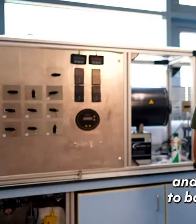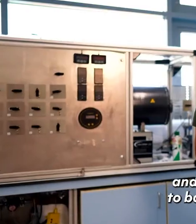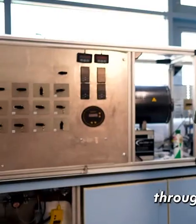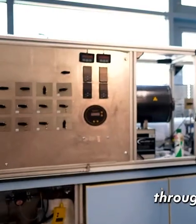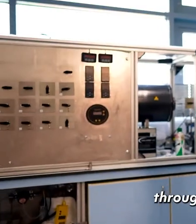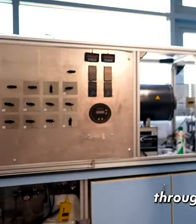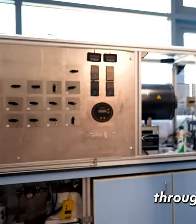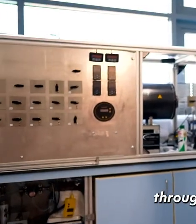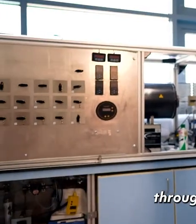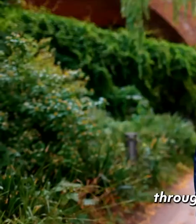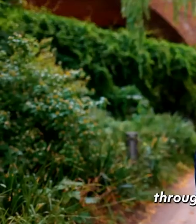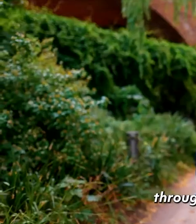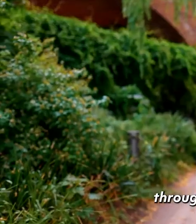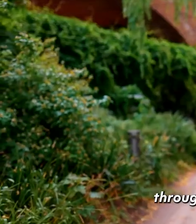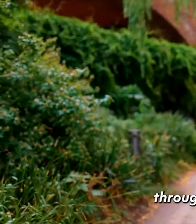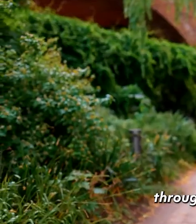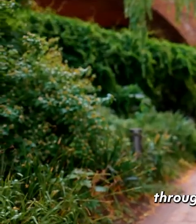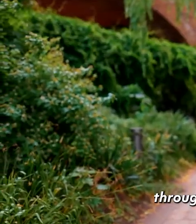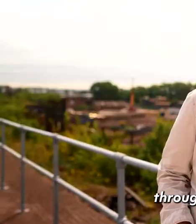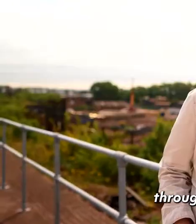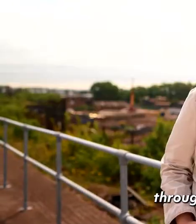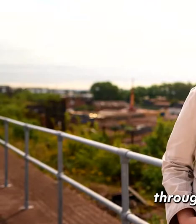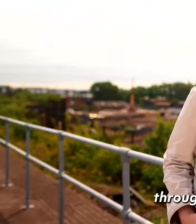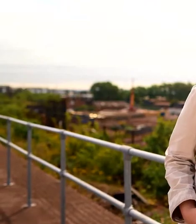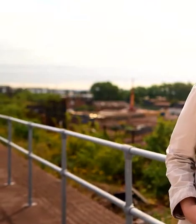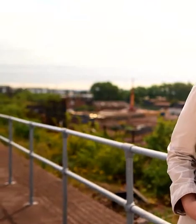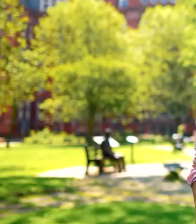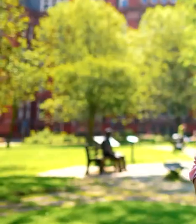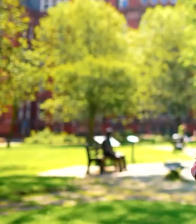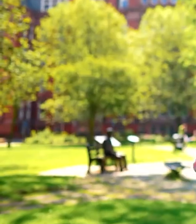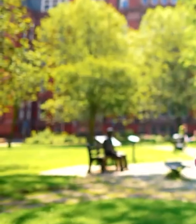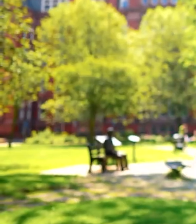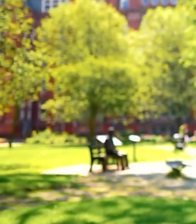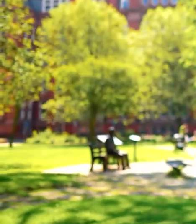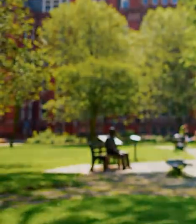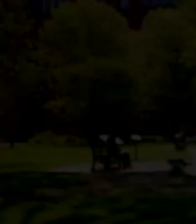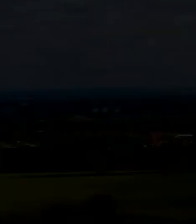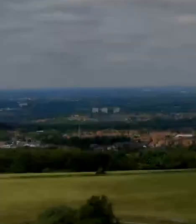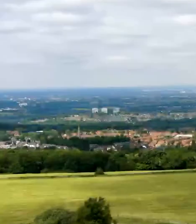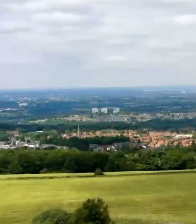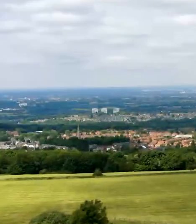to tackle climate change through a new Greater Manchester Levelling Up deal.